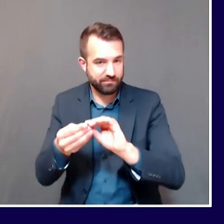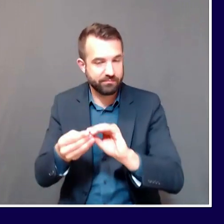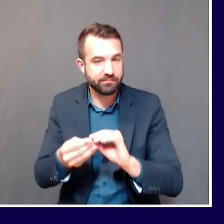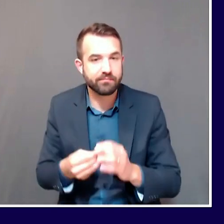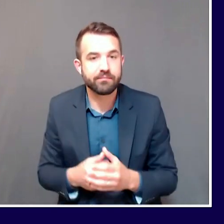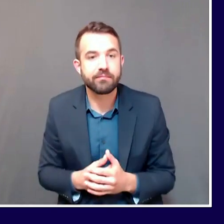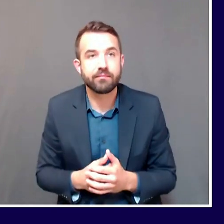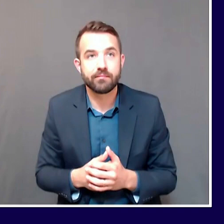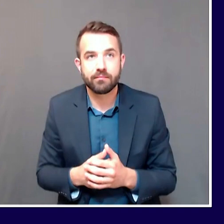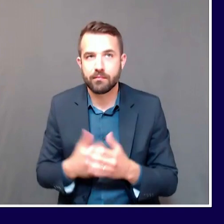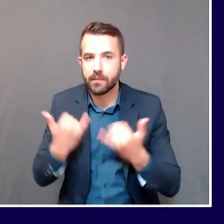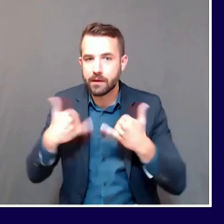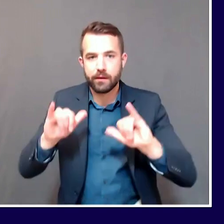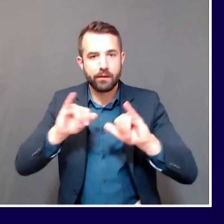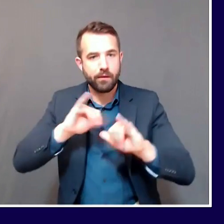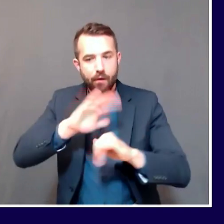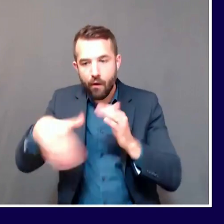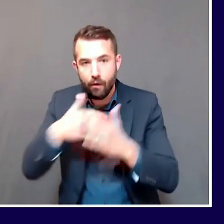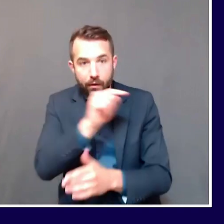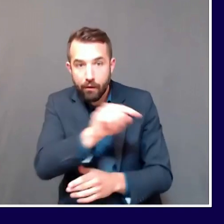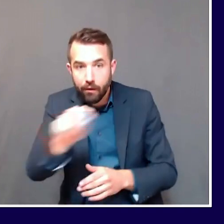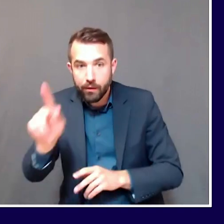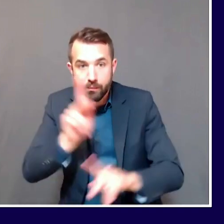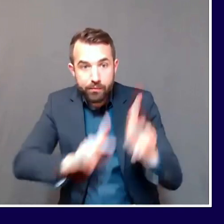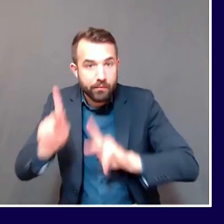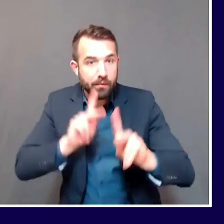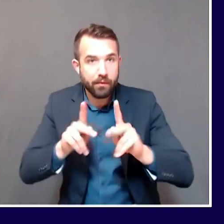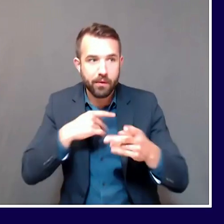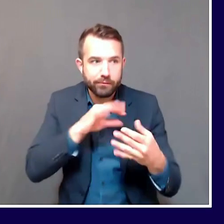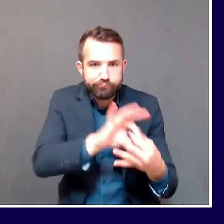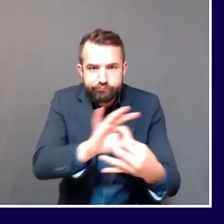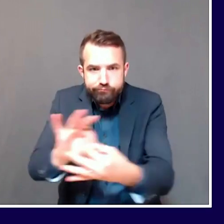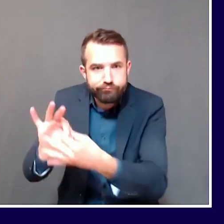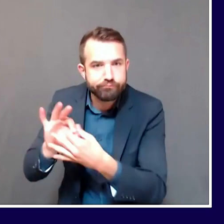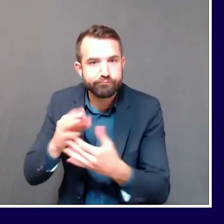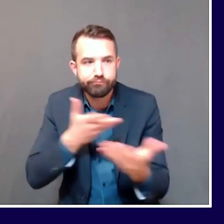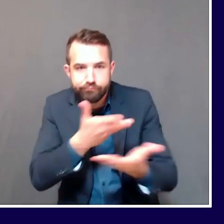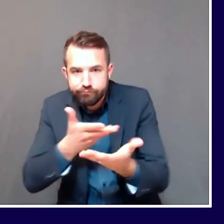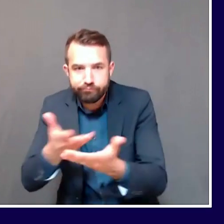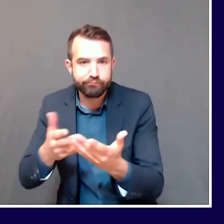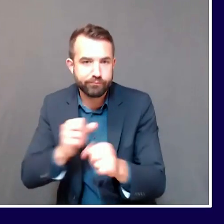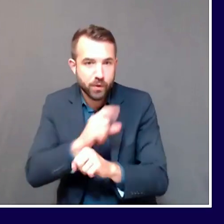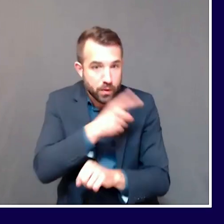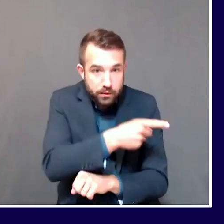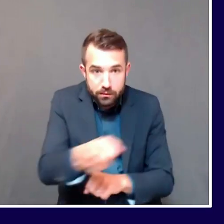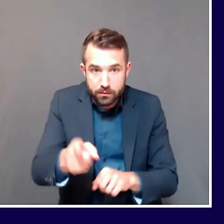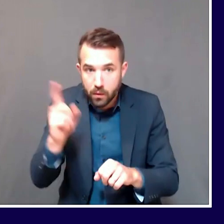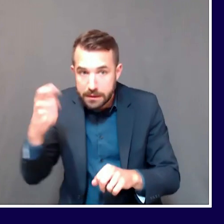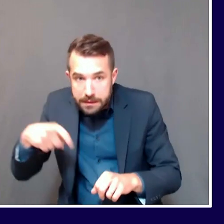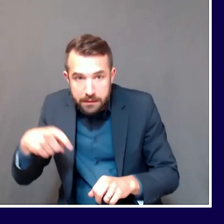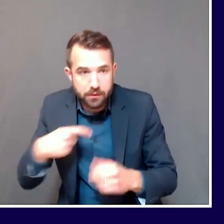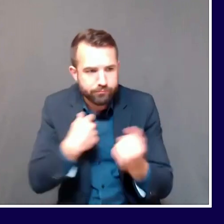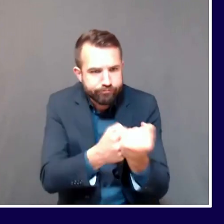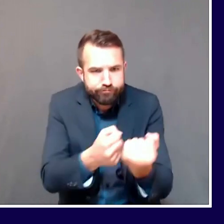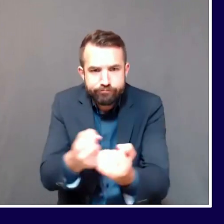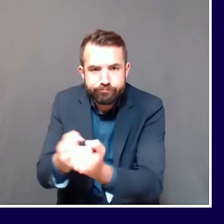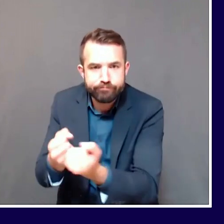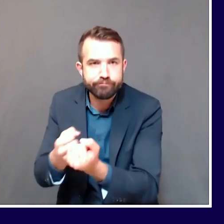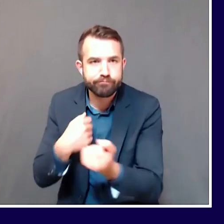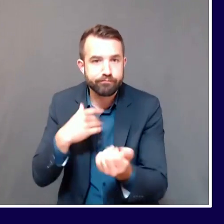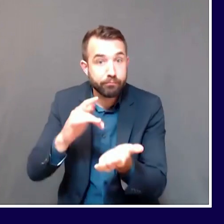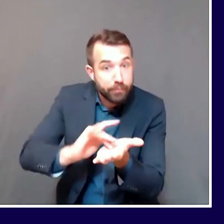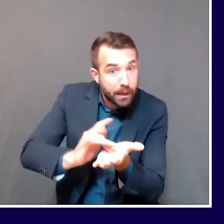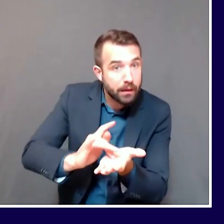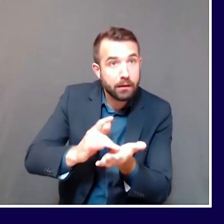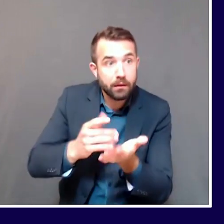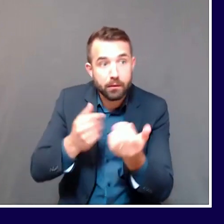all the individuals at the family shelter, again, to make sure that they have everything they need, not just from a medical perspective, but